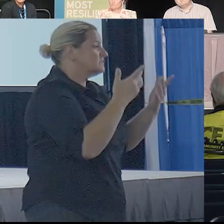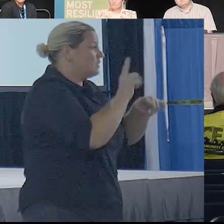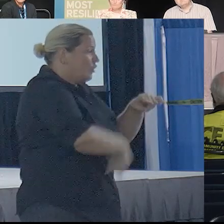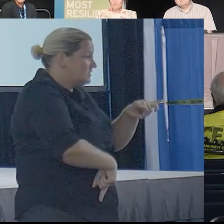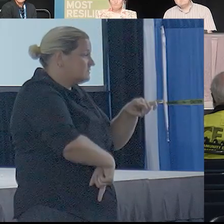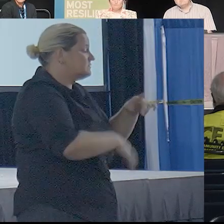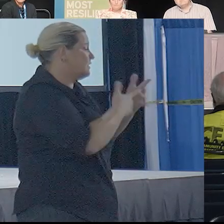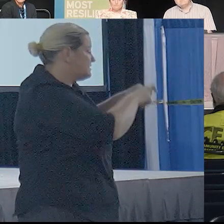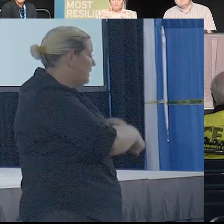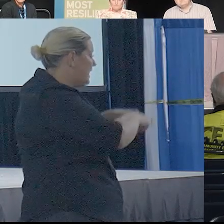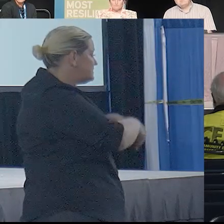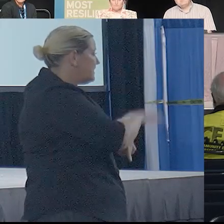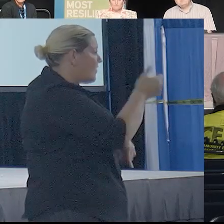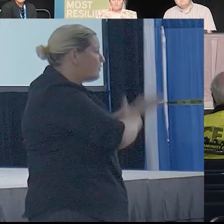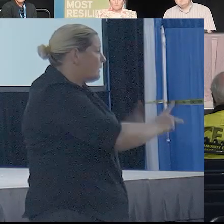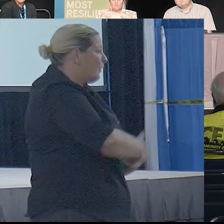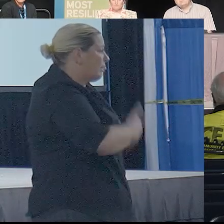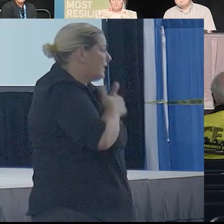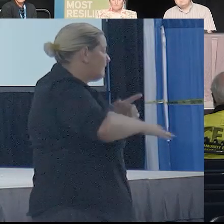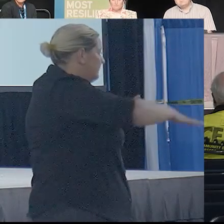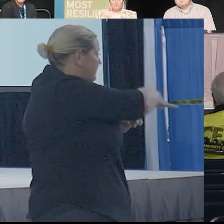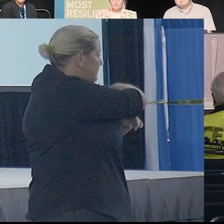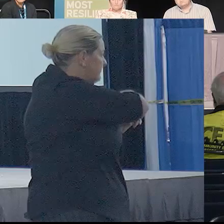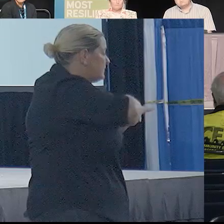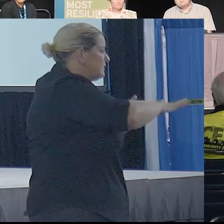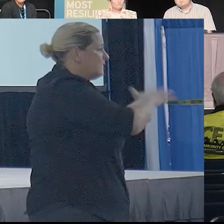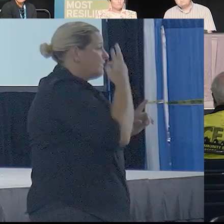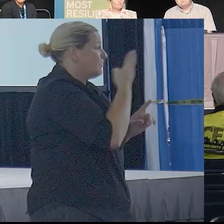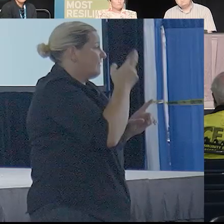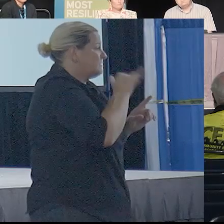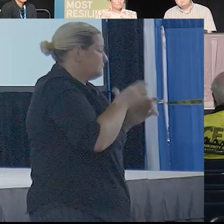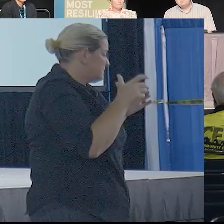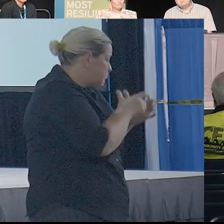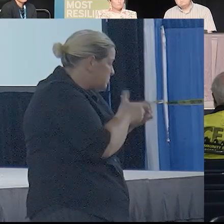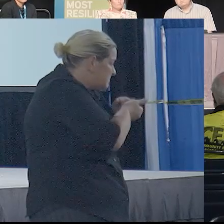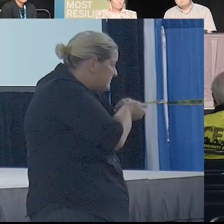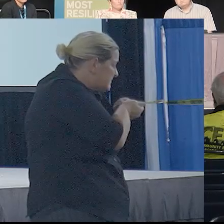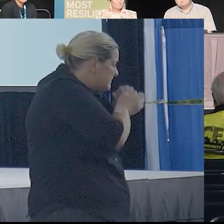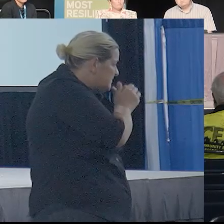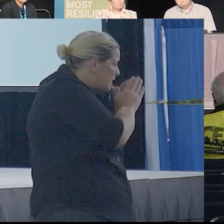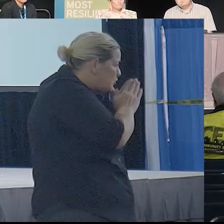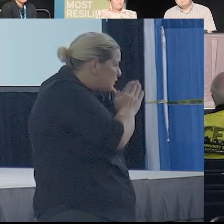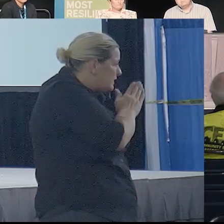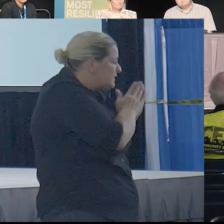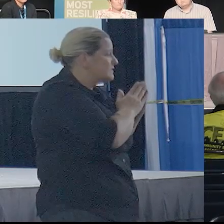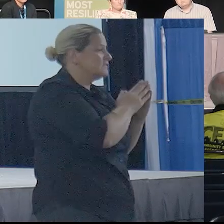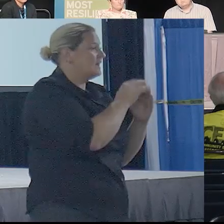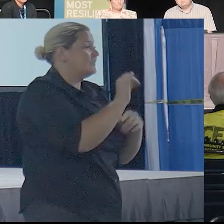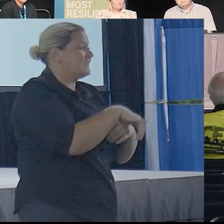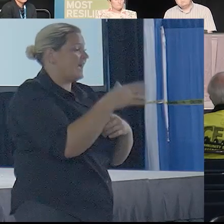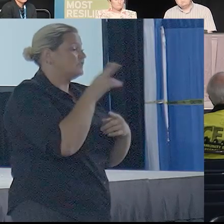to realize we were in need of help. And even then, the Houston